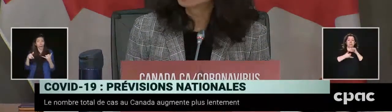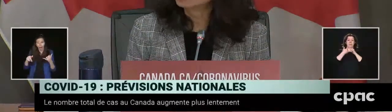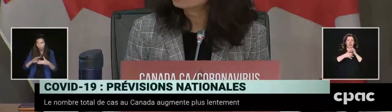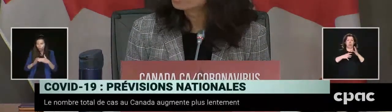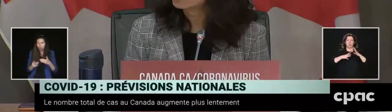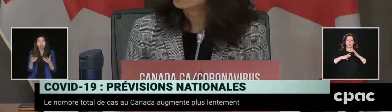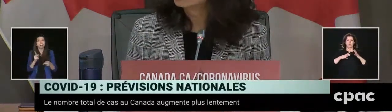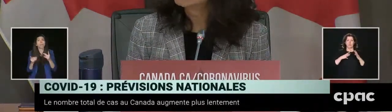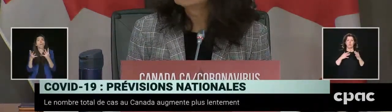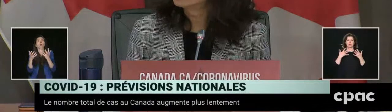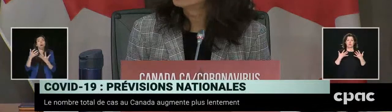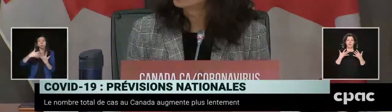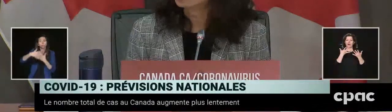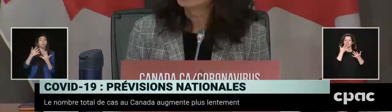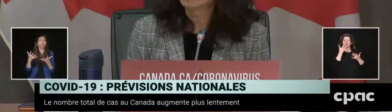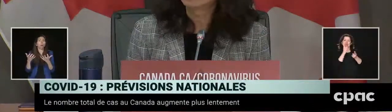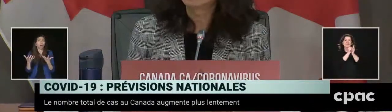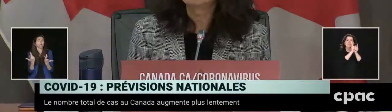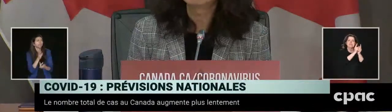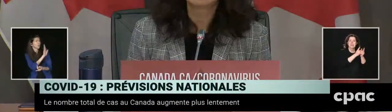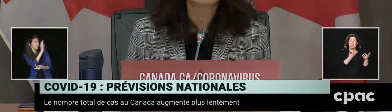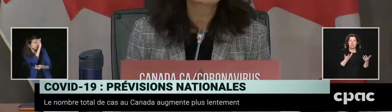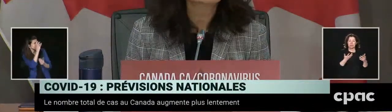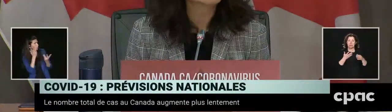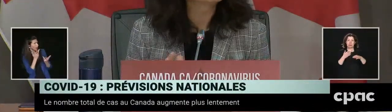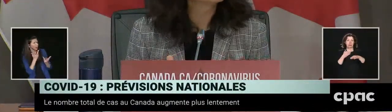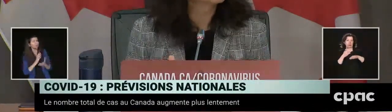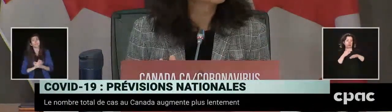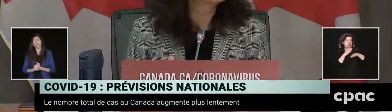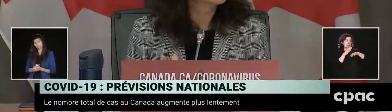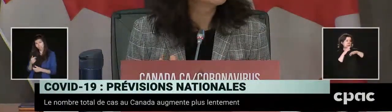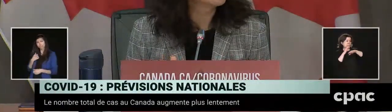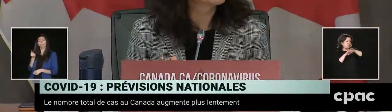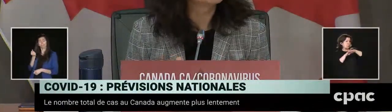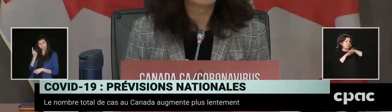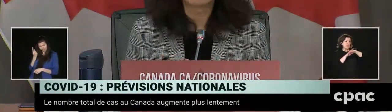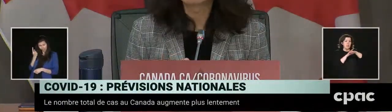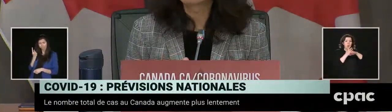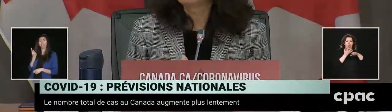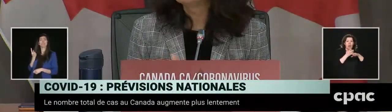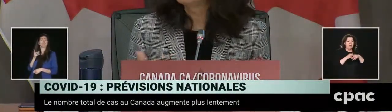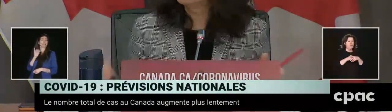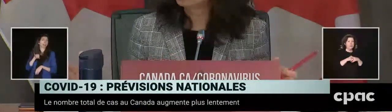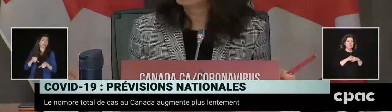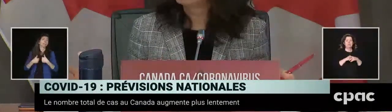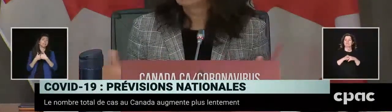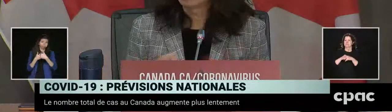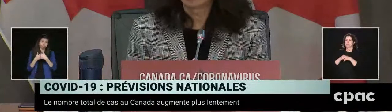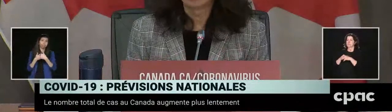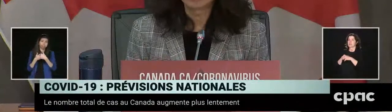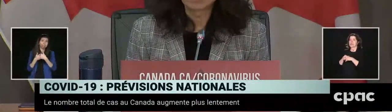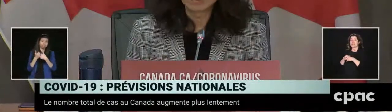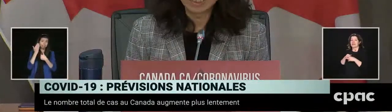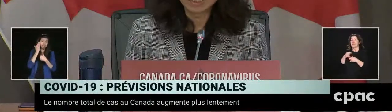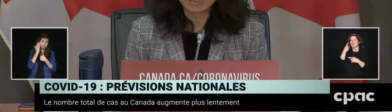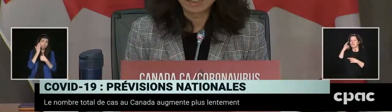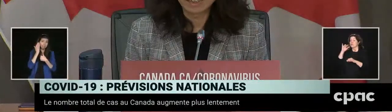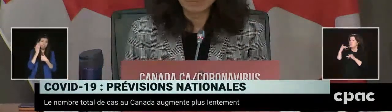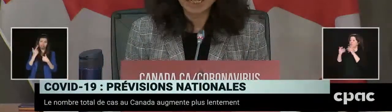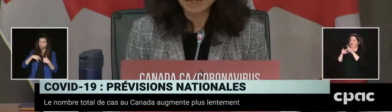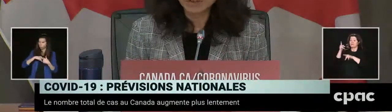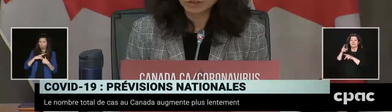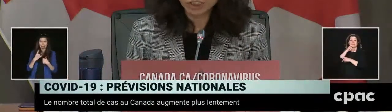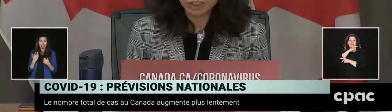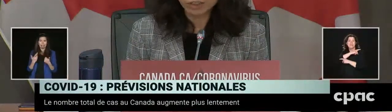It is difficult for everyone living in Canada. We're not used to some of